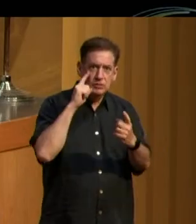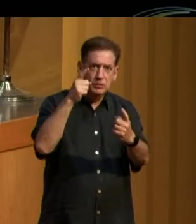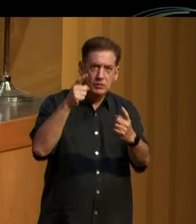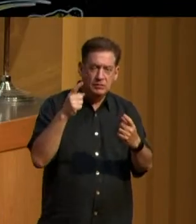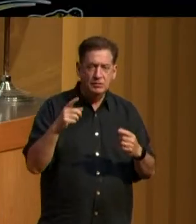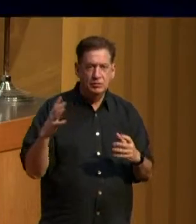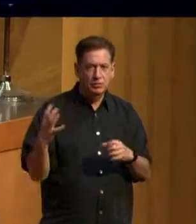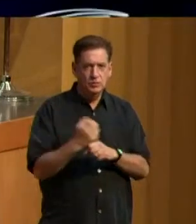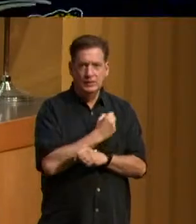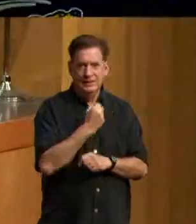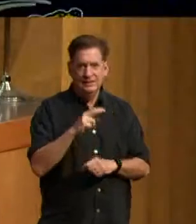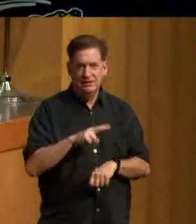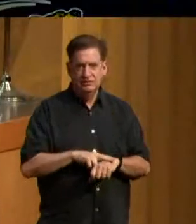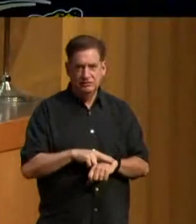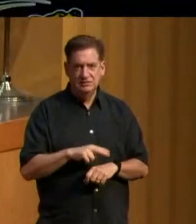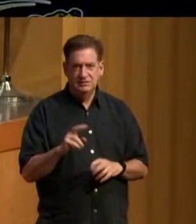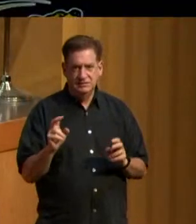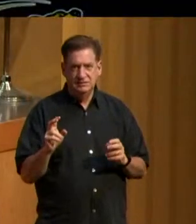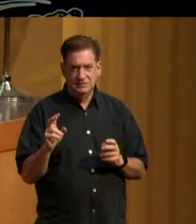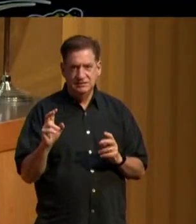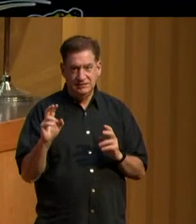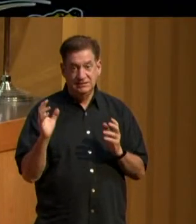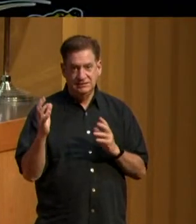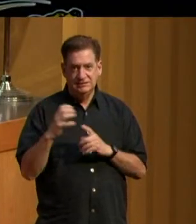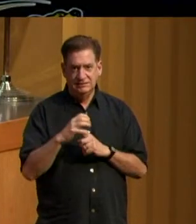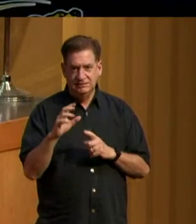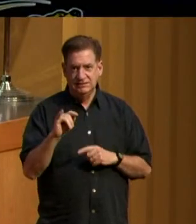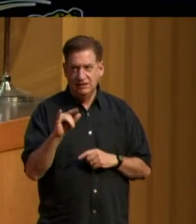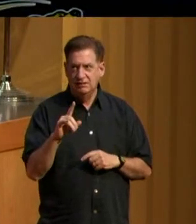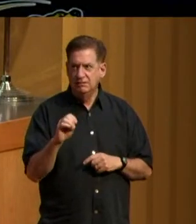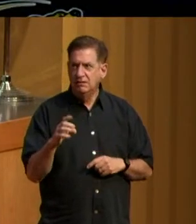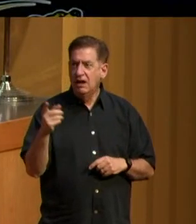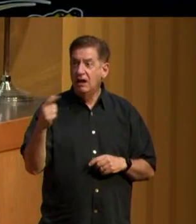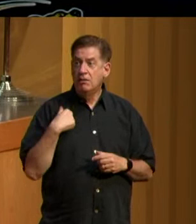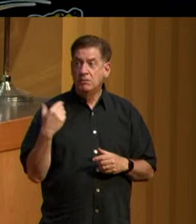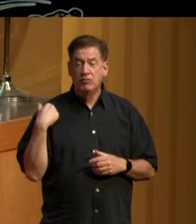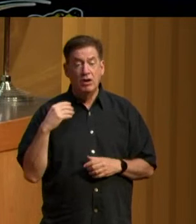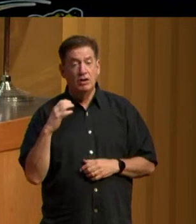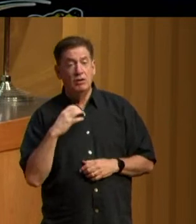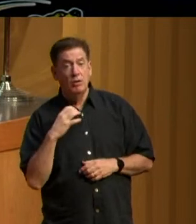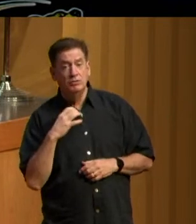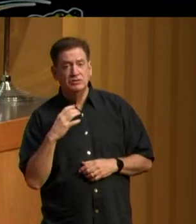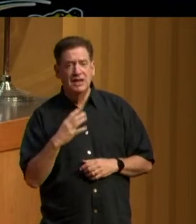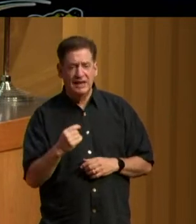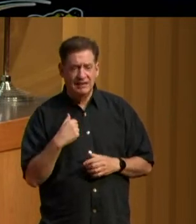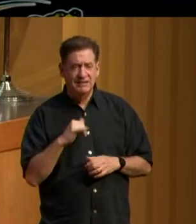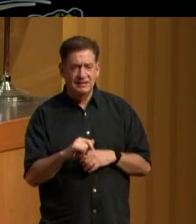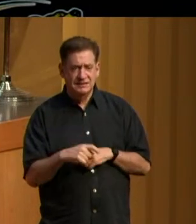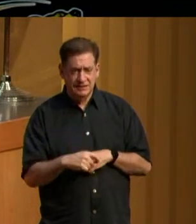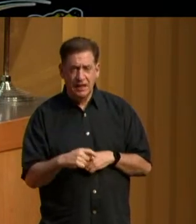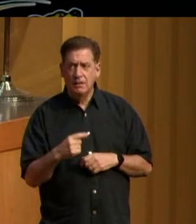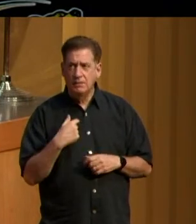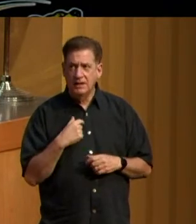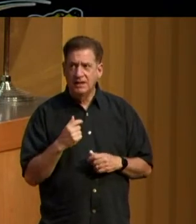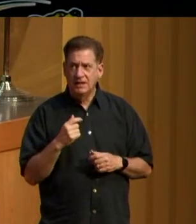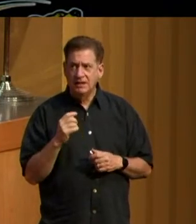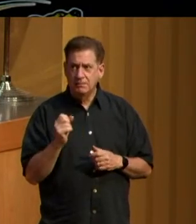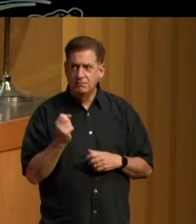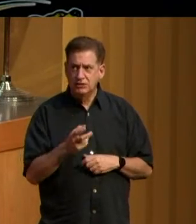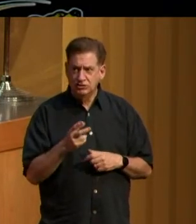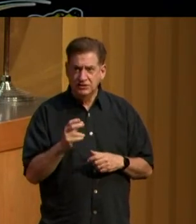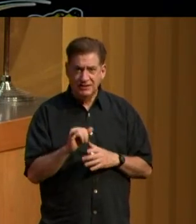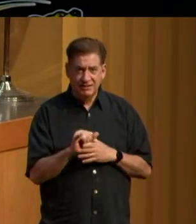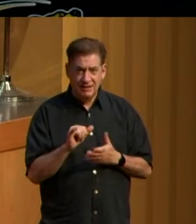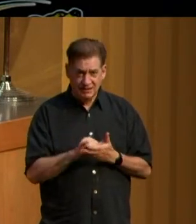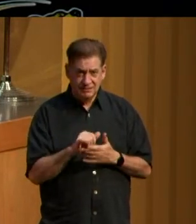national title. Came back to Coach Heinz to come back as a coach, and at that time he was needing a pitcher. I was 37 years old at that time,